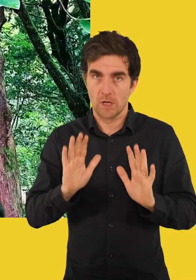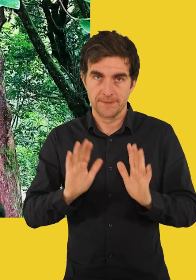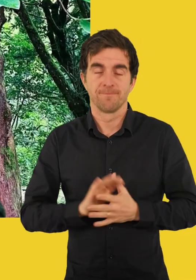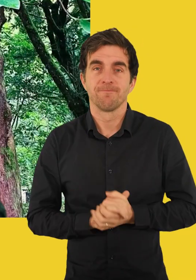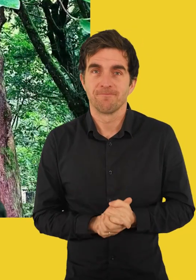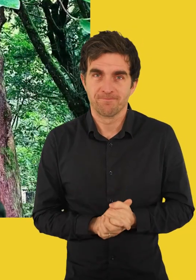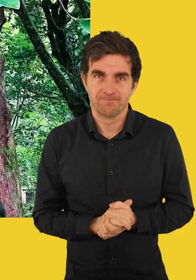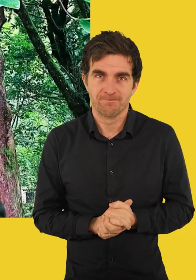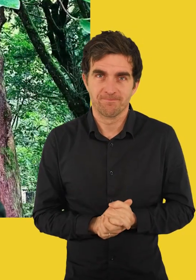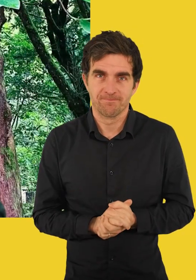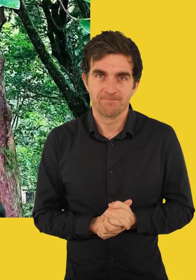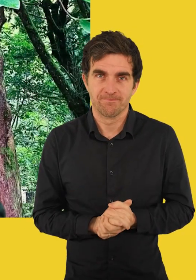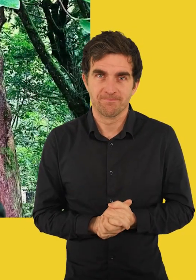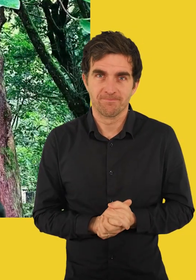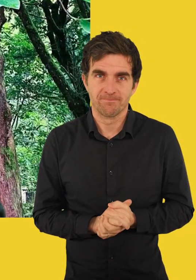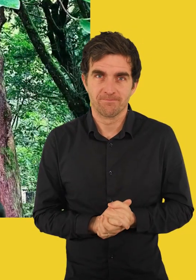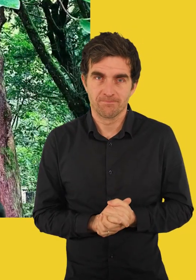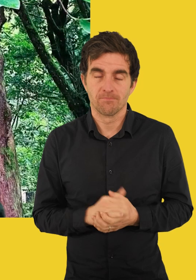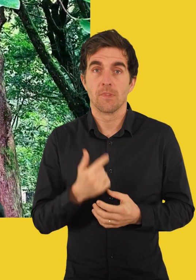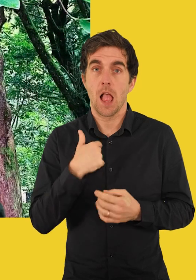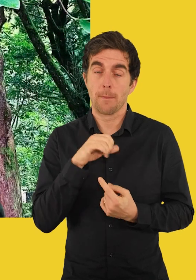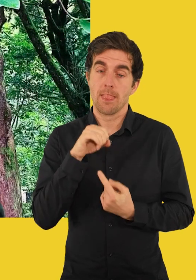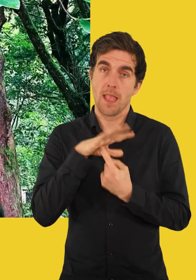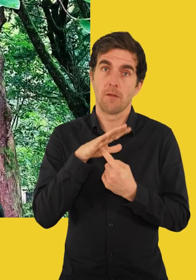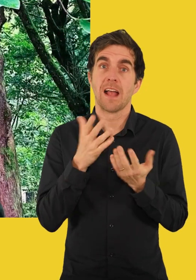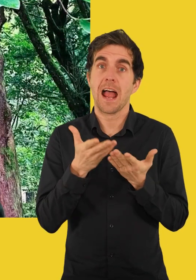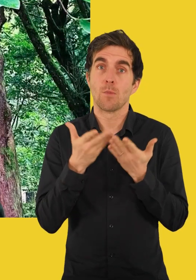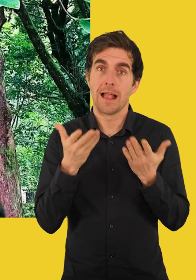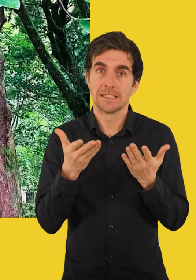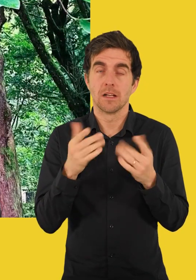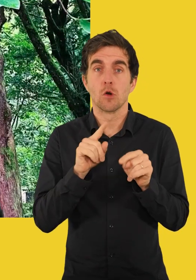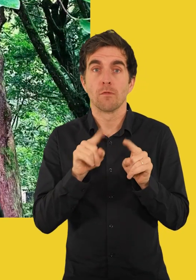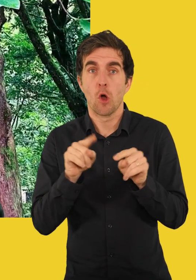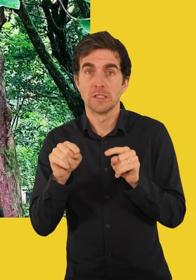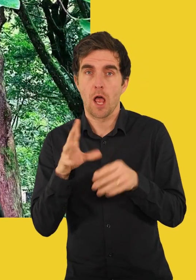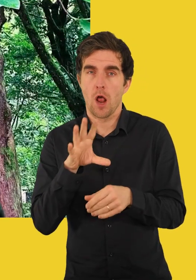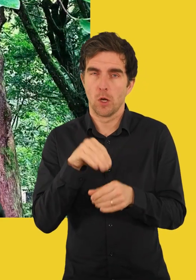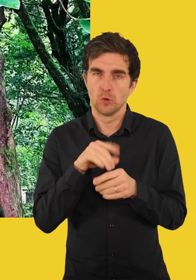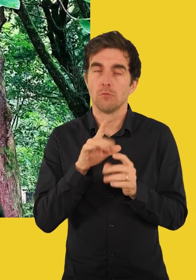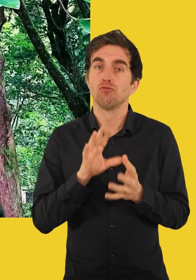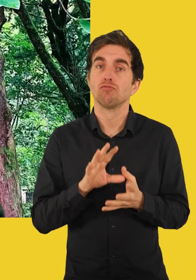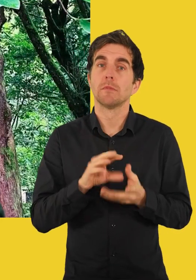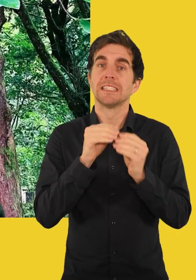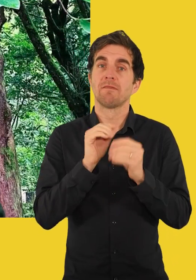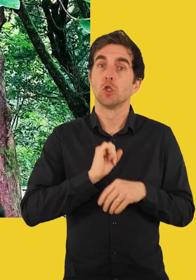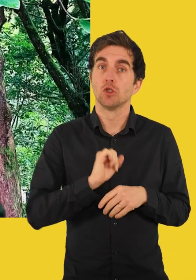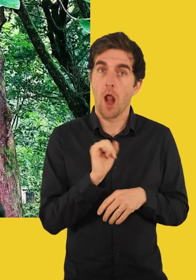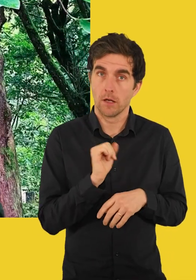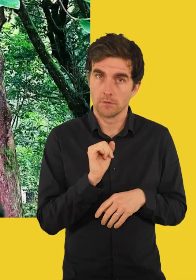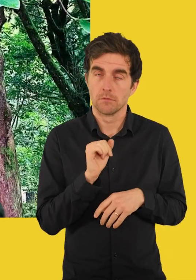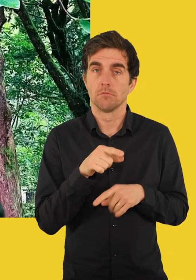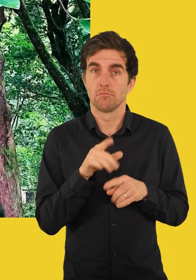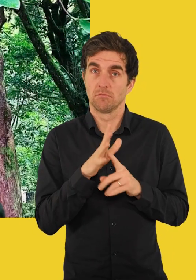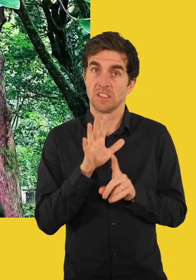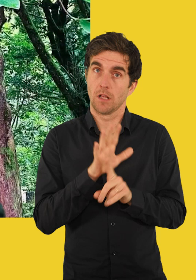up a little today. I'm the head of Equalities, Diversity and Inclusion at Creative Scotland,